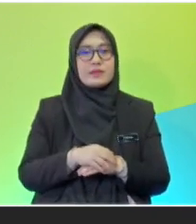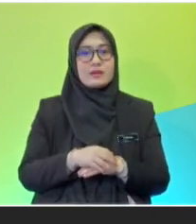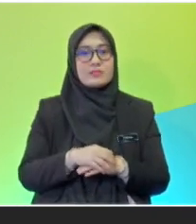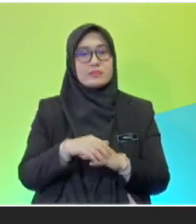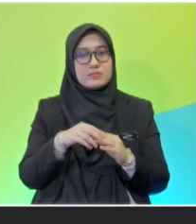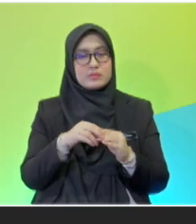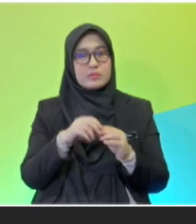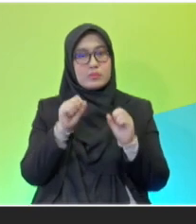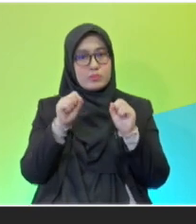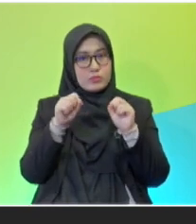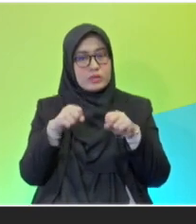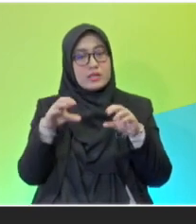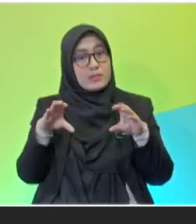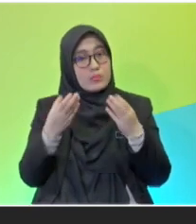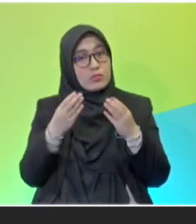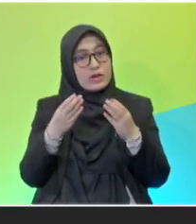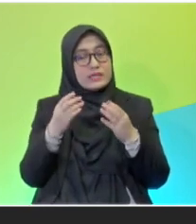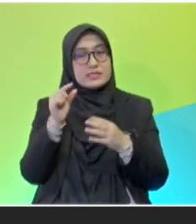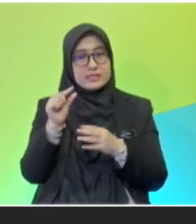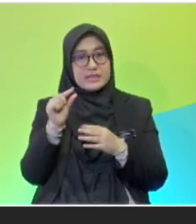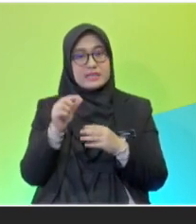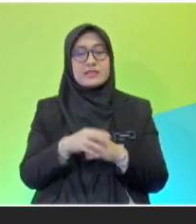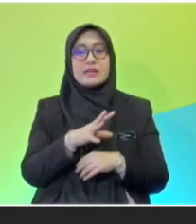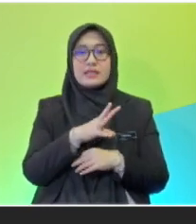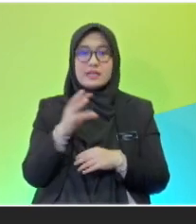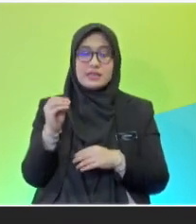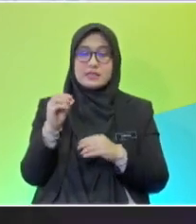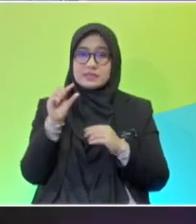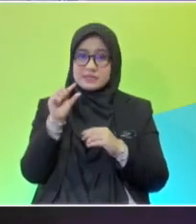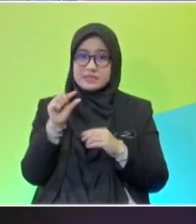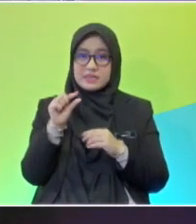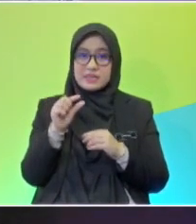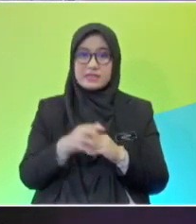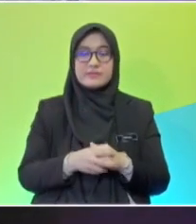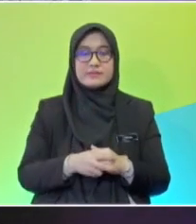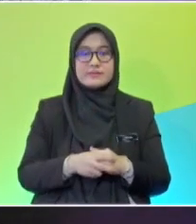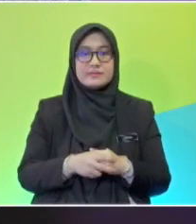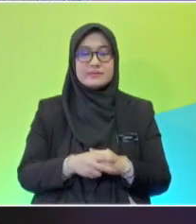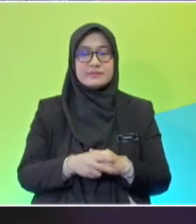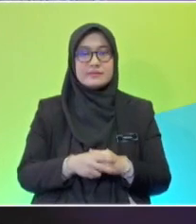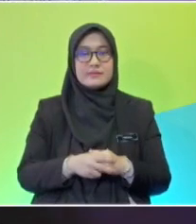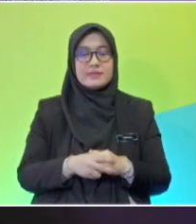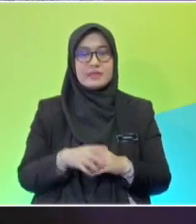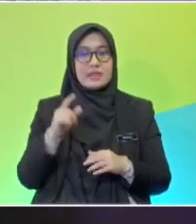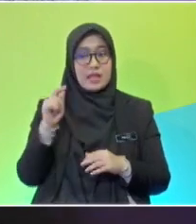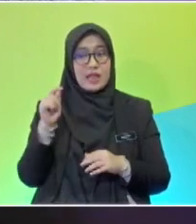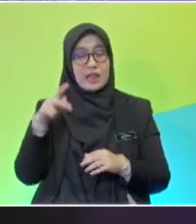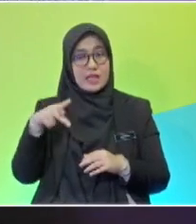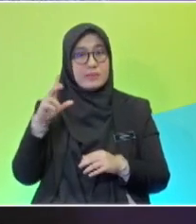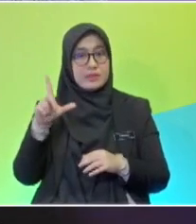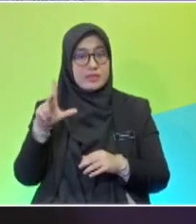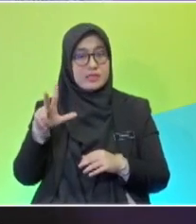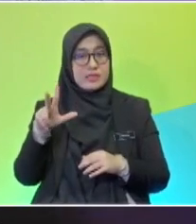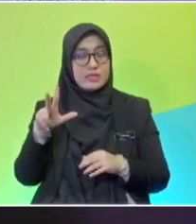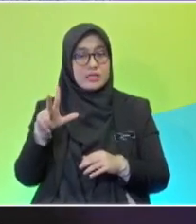ability with display some ability. Can you see how it progresses? Yep. If you look at TP3, it progresses more.